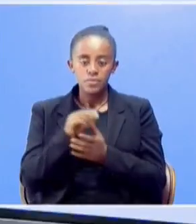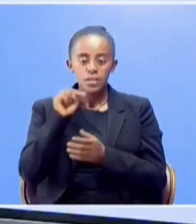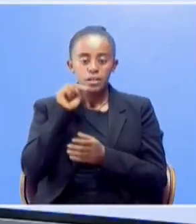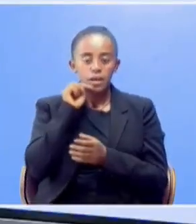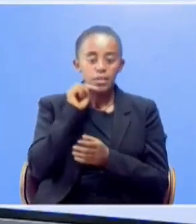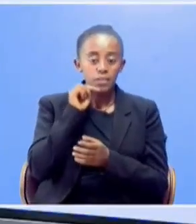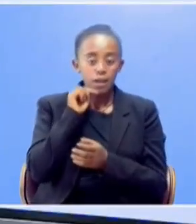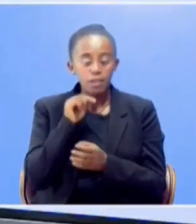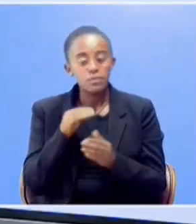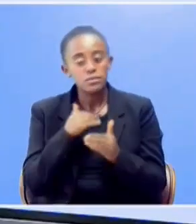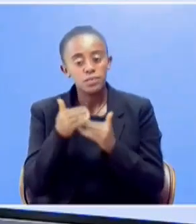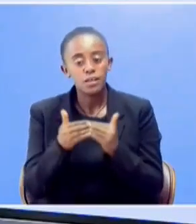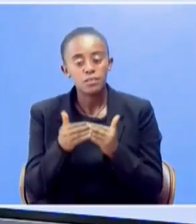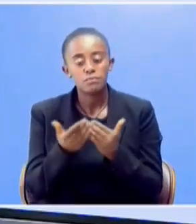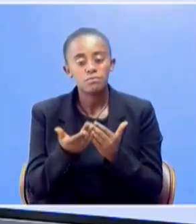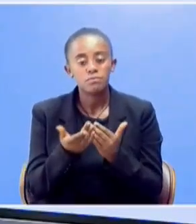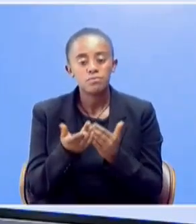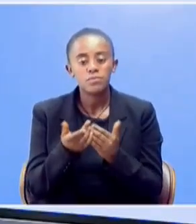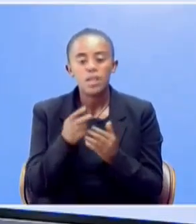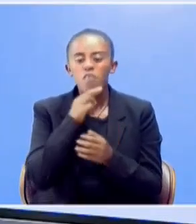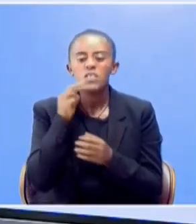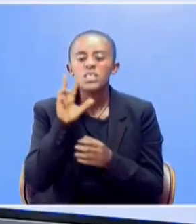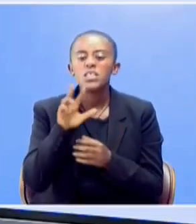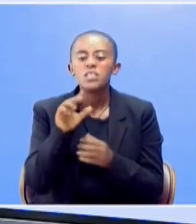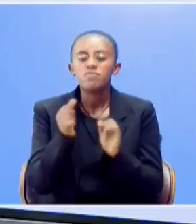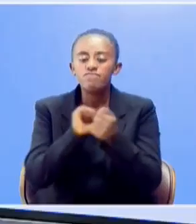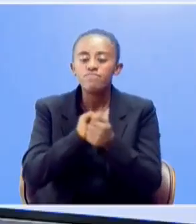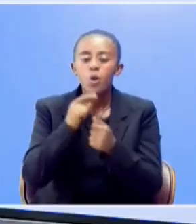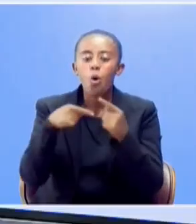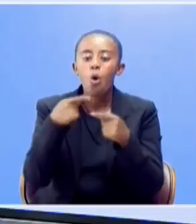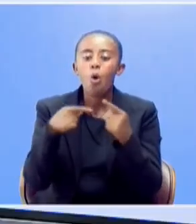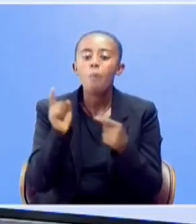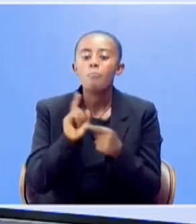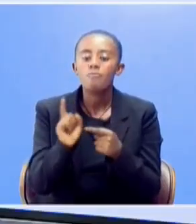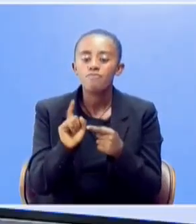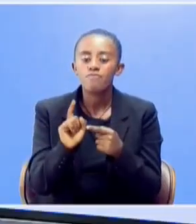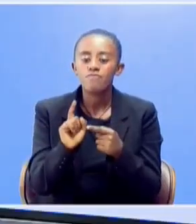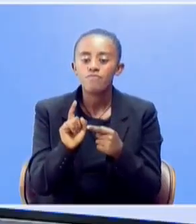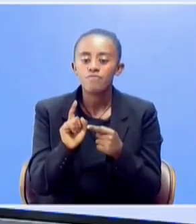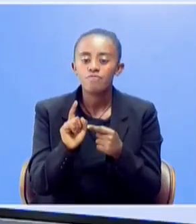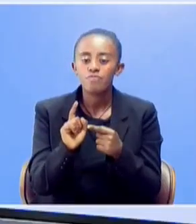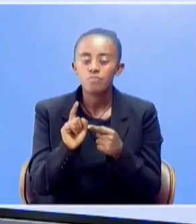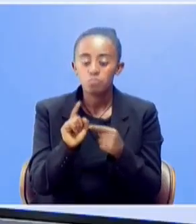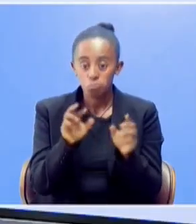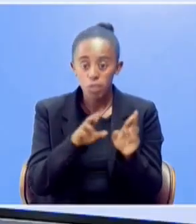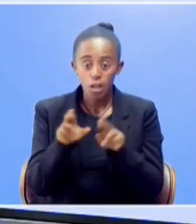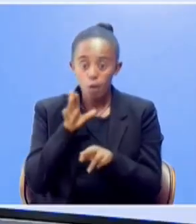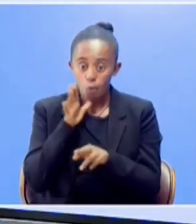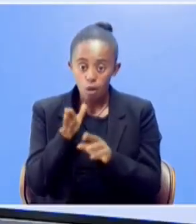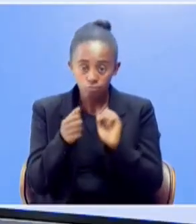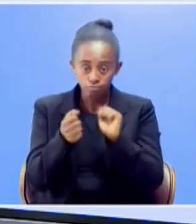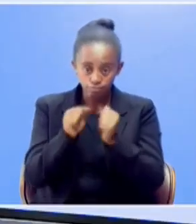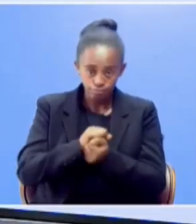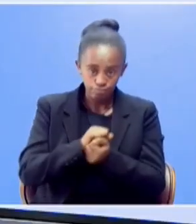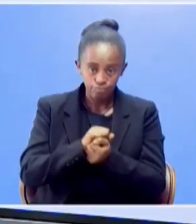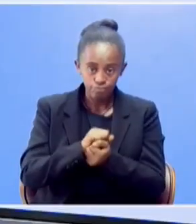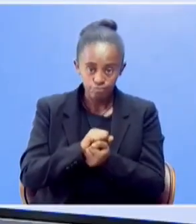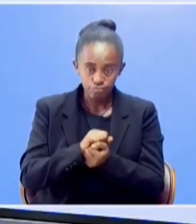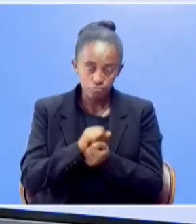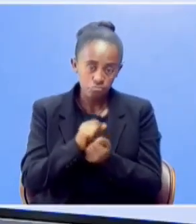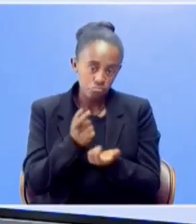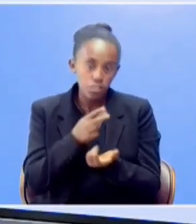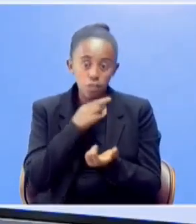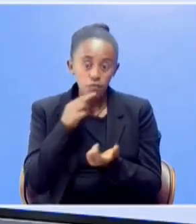then what is the V3 of go? Go, as you know, it is irregular verb, yes? V2